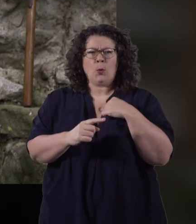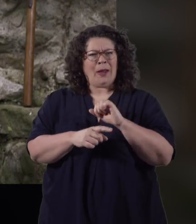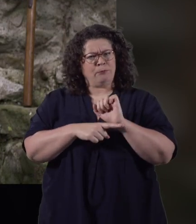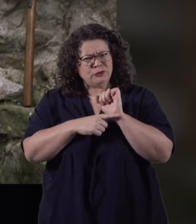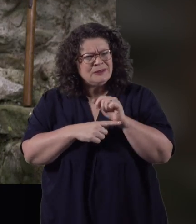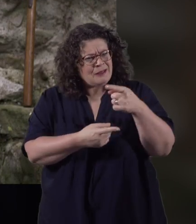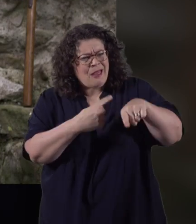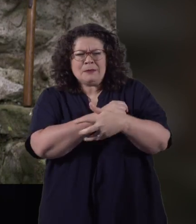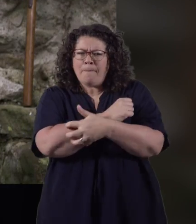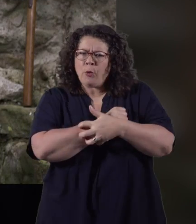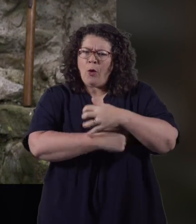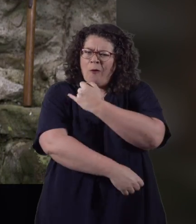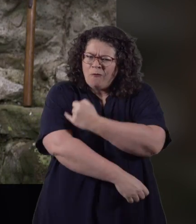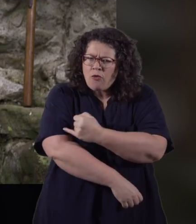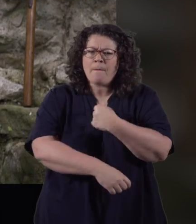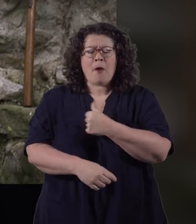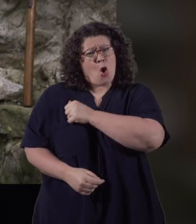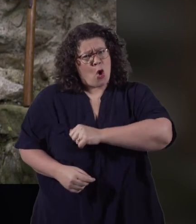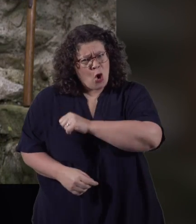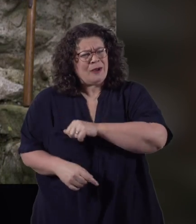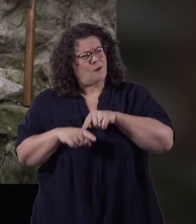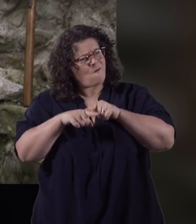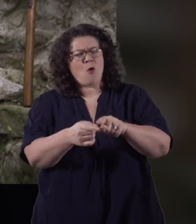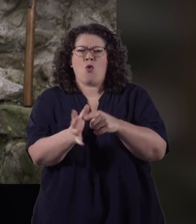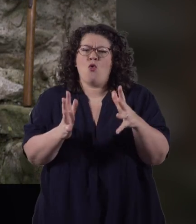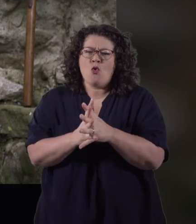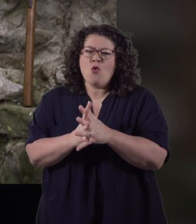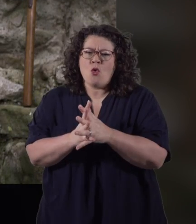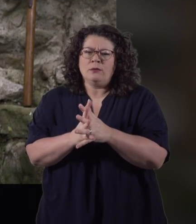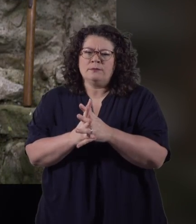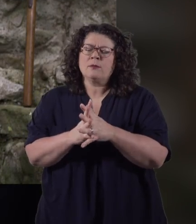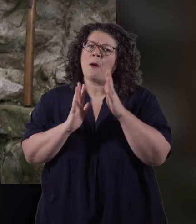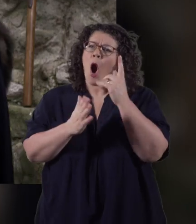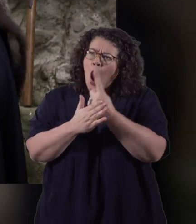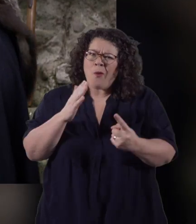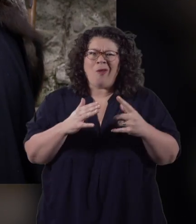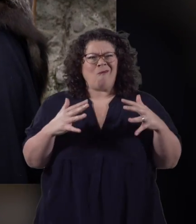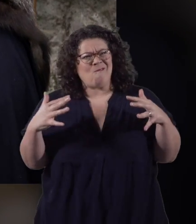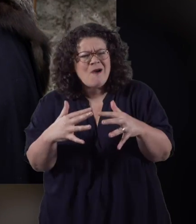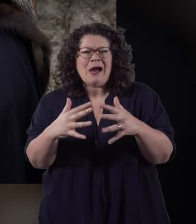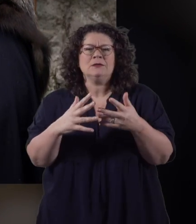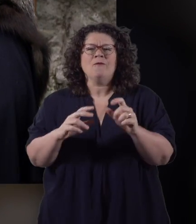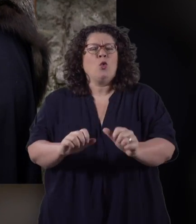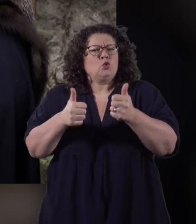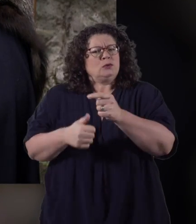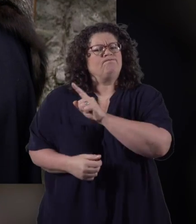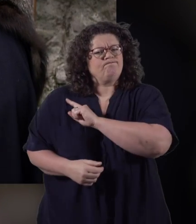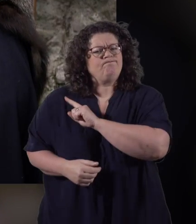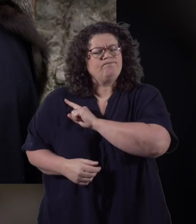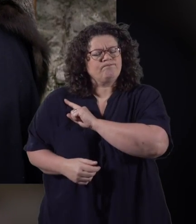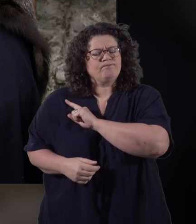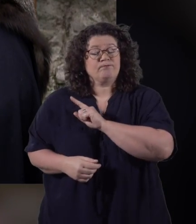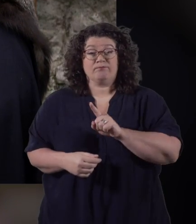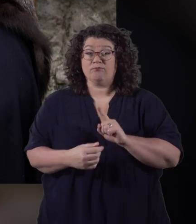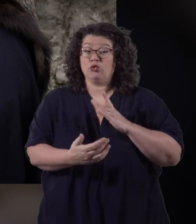the poor and innocent. We must be honest, and we must uphold the law. We must only fight for a good cause in a just